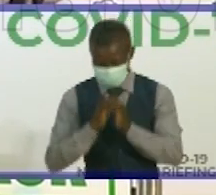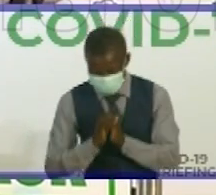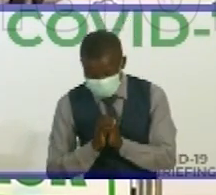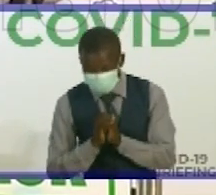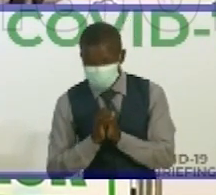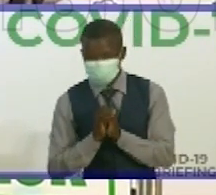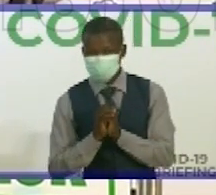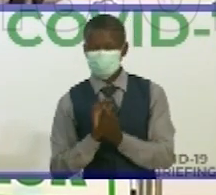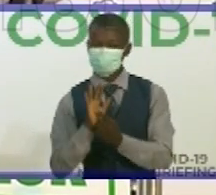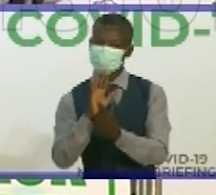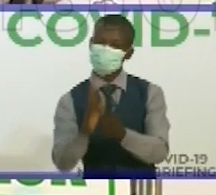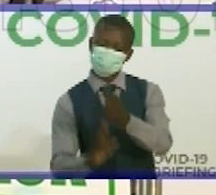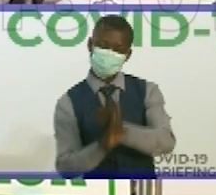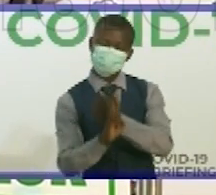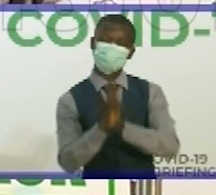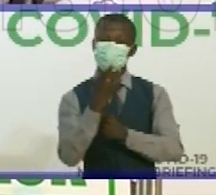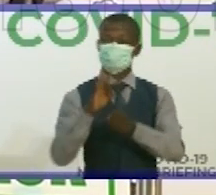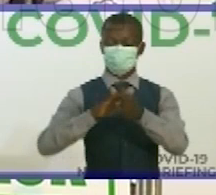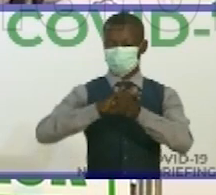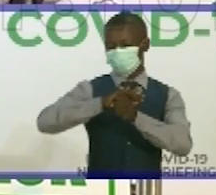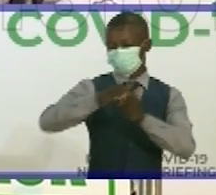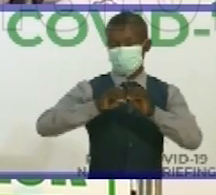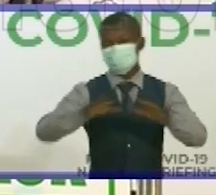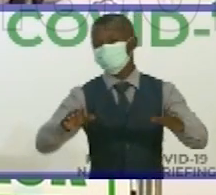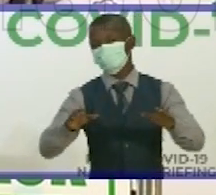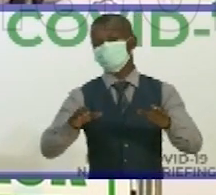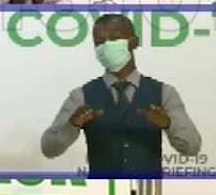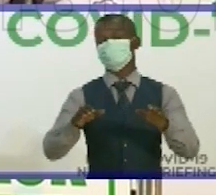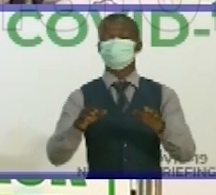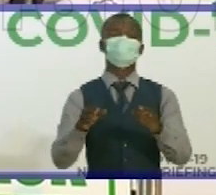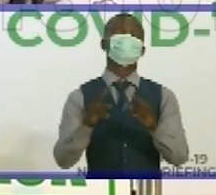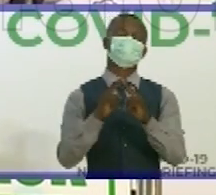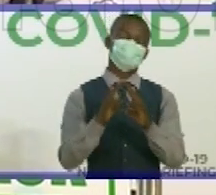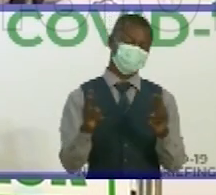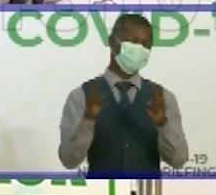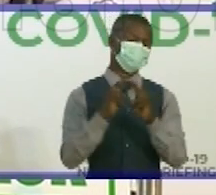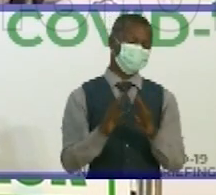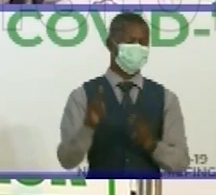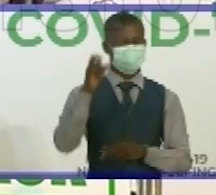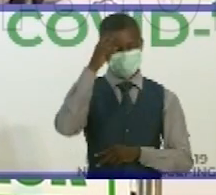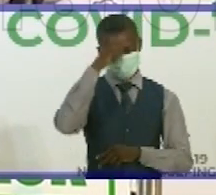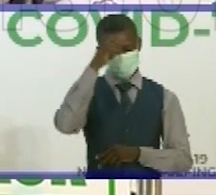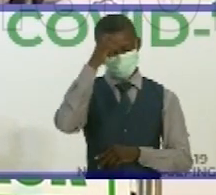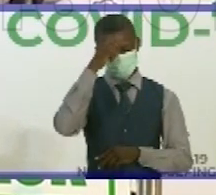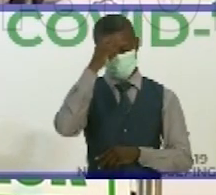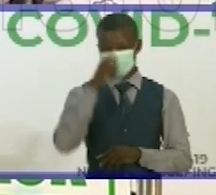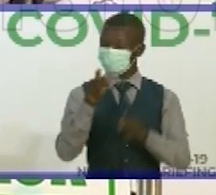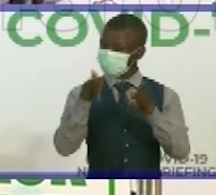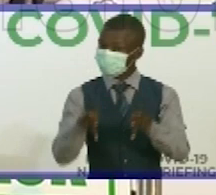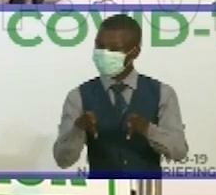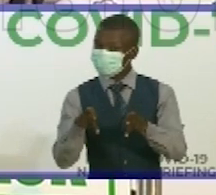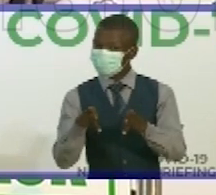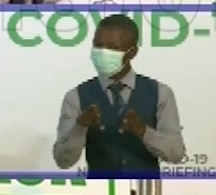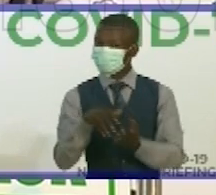hazard for COVID-19 transmission, it is very wise that persons who are